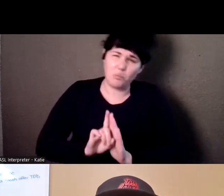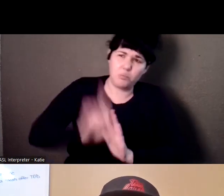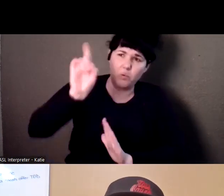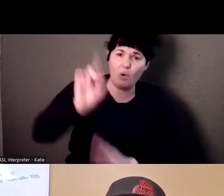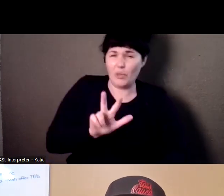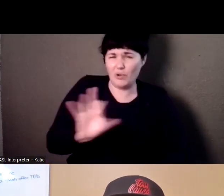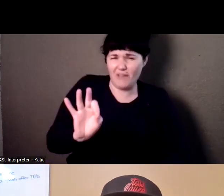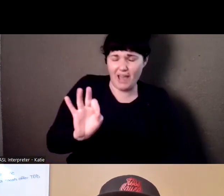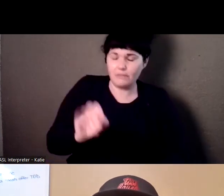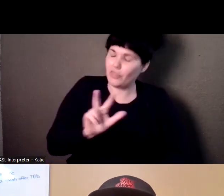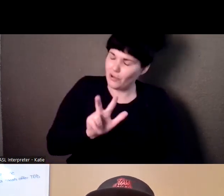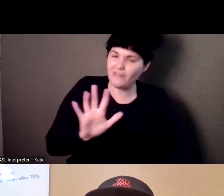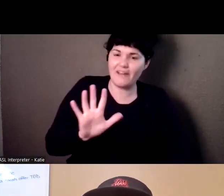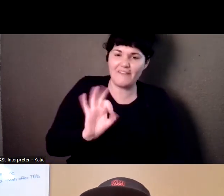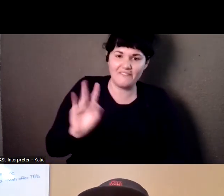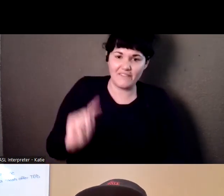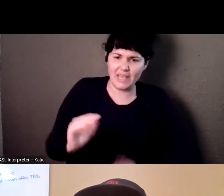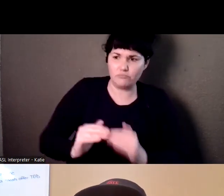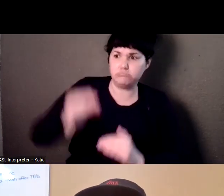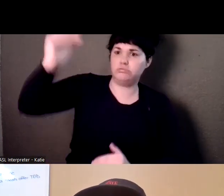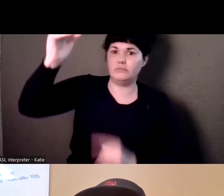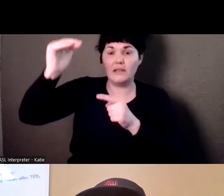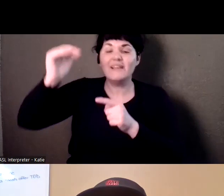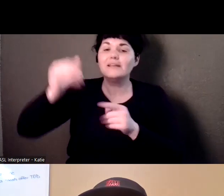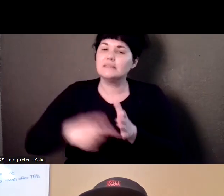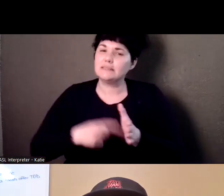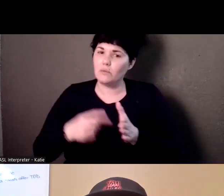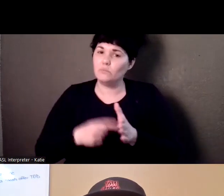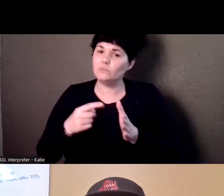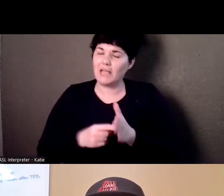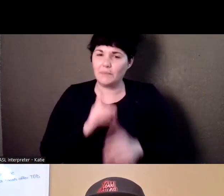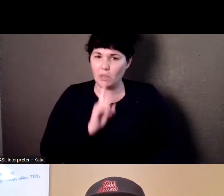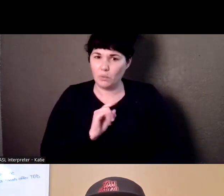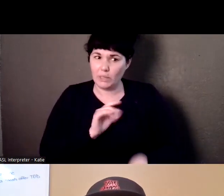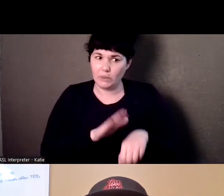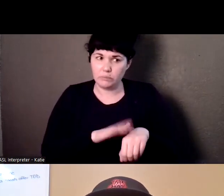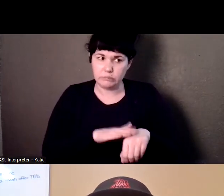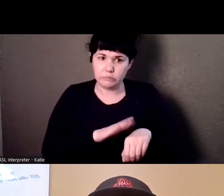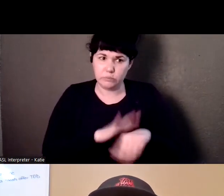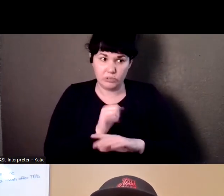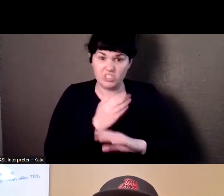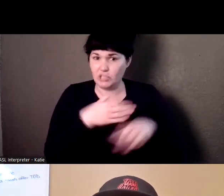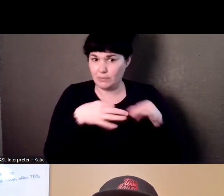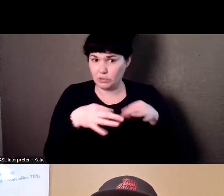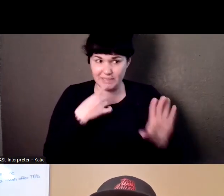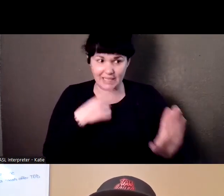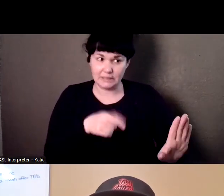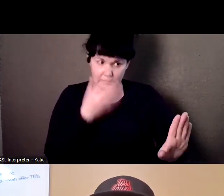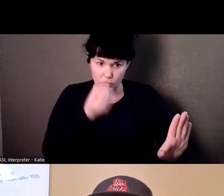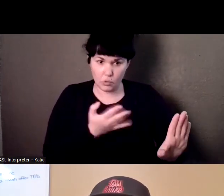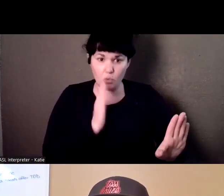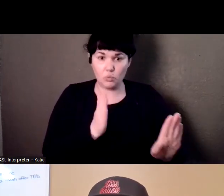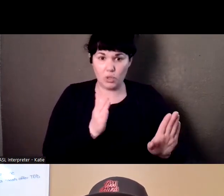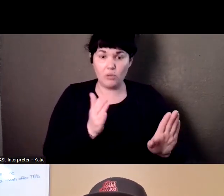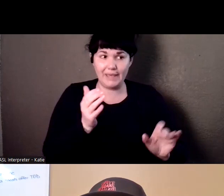do have disclaimers when you're going to apply for those. So they do give you a job description saying, hey, you will be operating